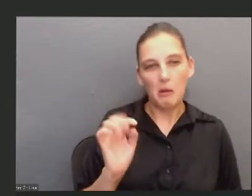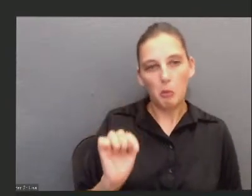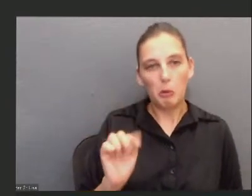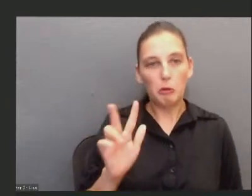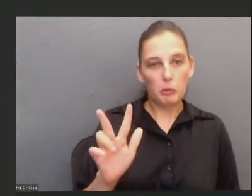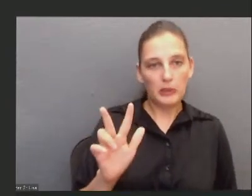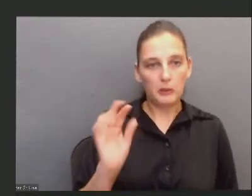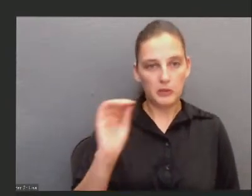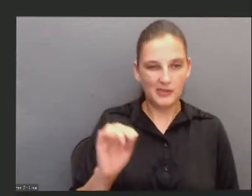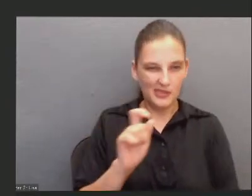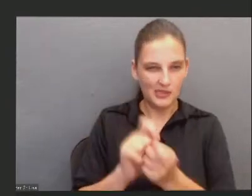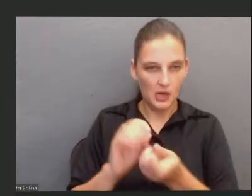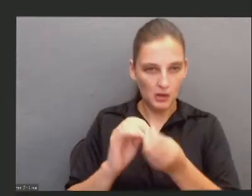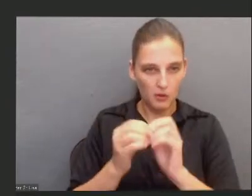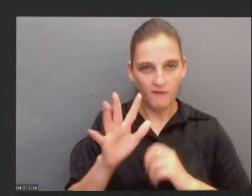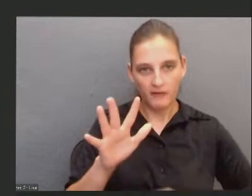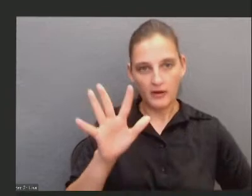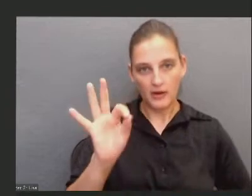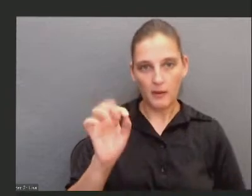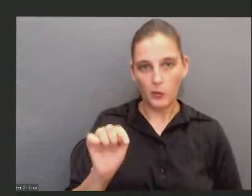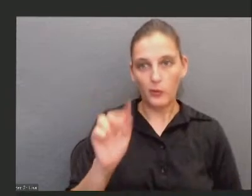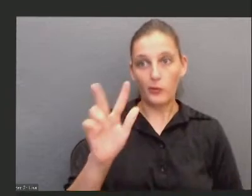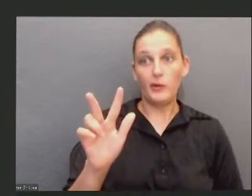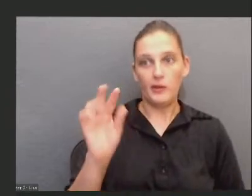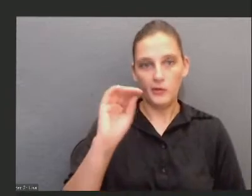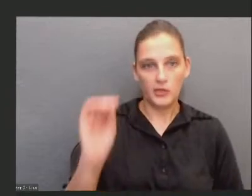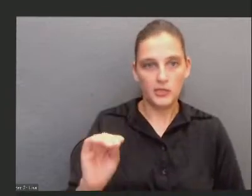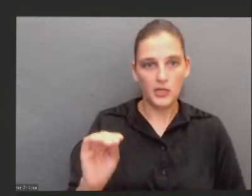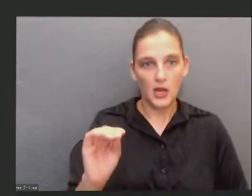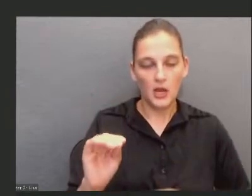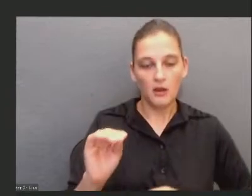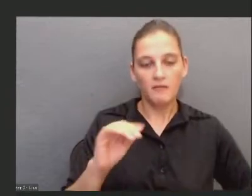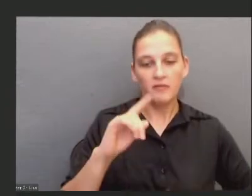exact number as of the cutoff date of our collections.